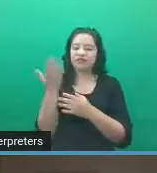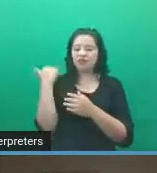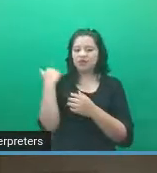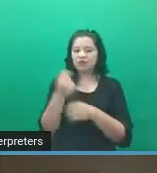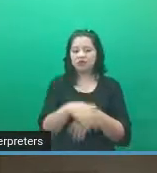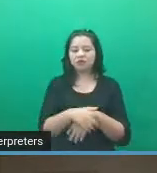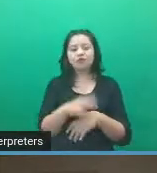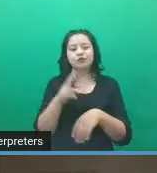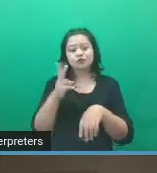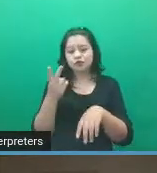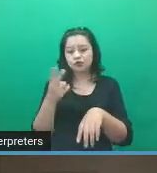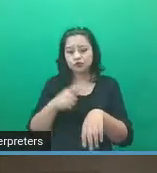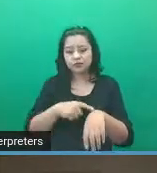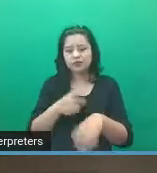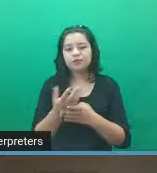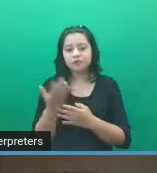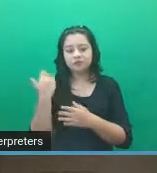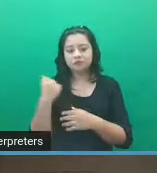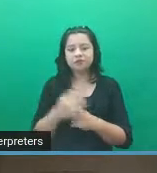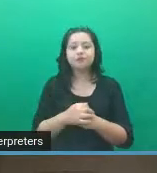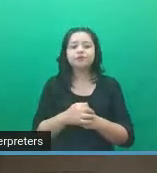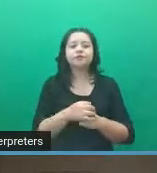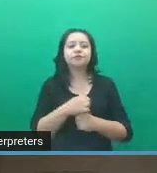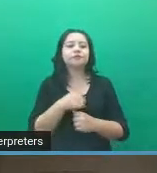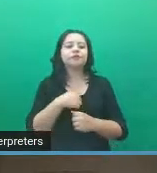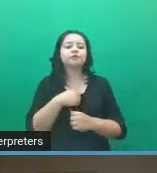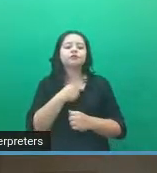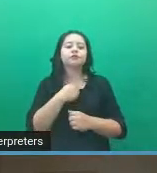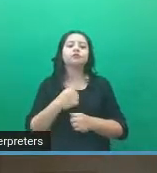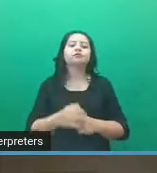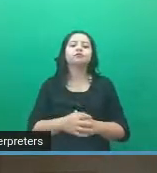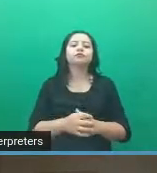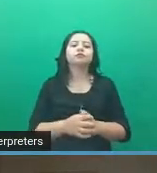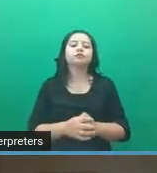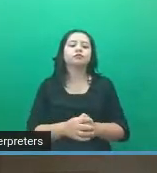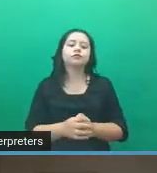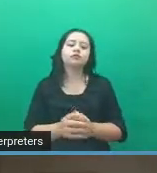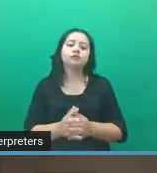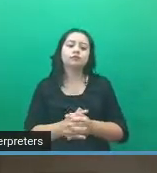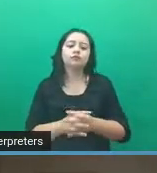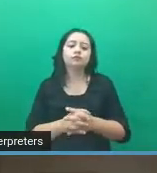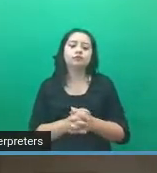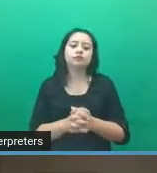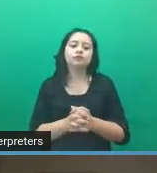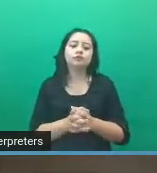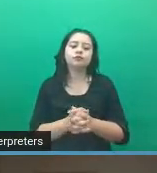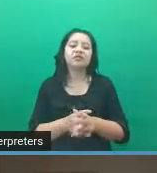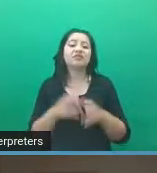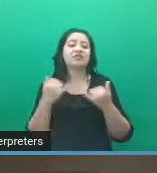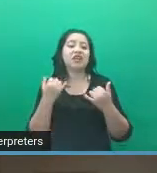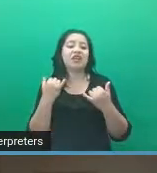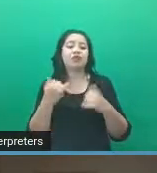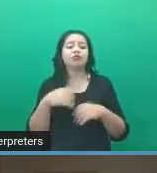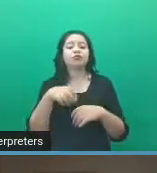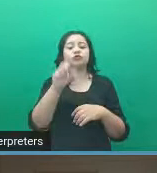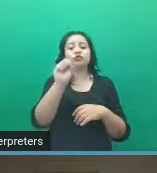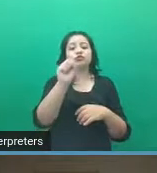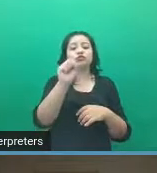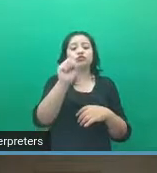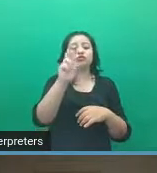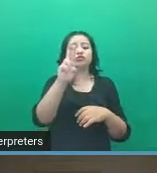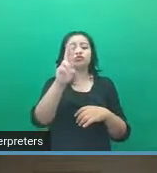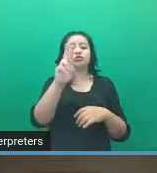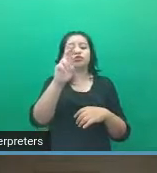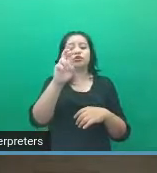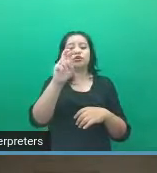developed over the pandemic. Perhaps the most ubiquitous survey software that I've seen is